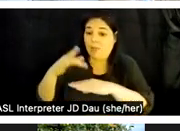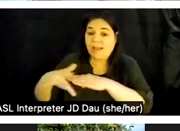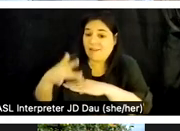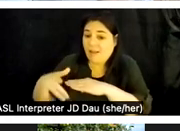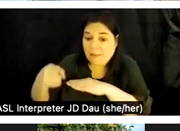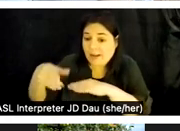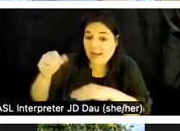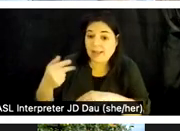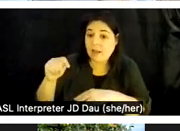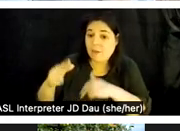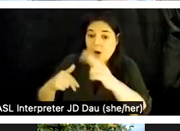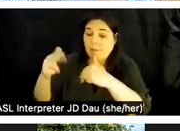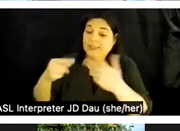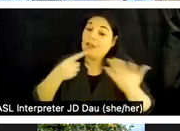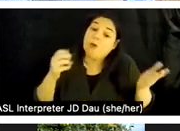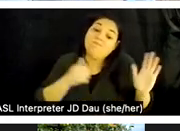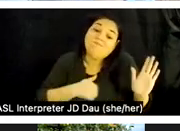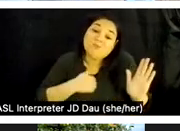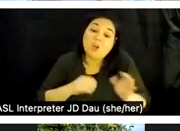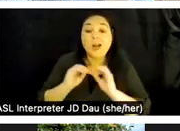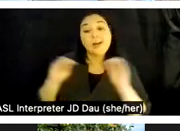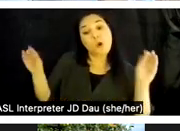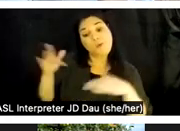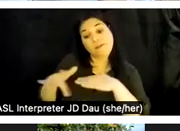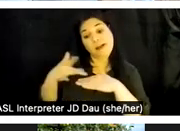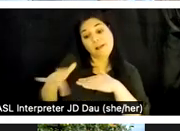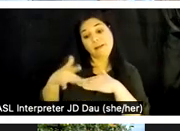available to rent, even when there are.